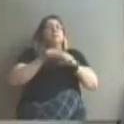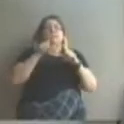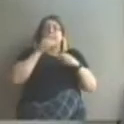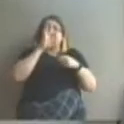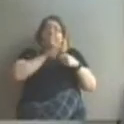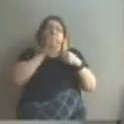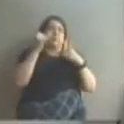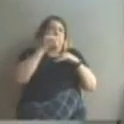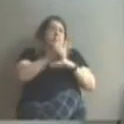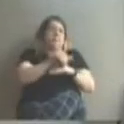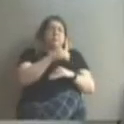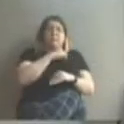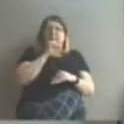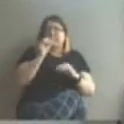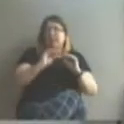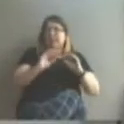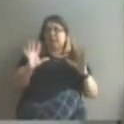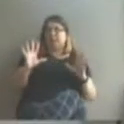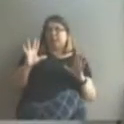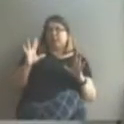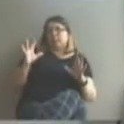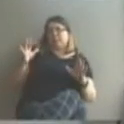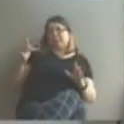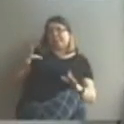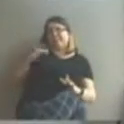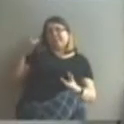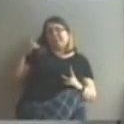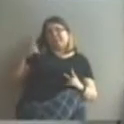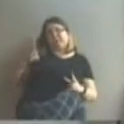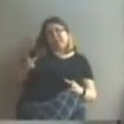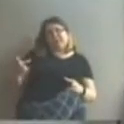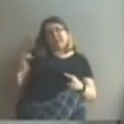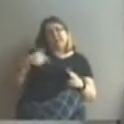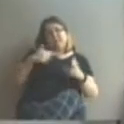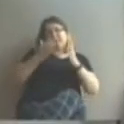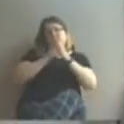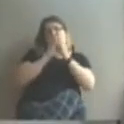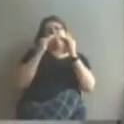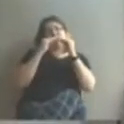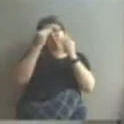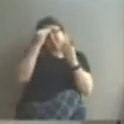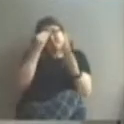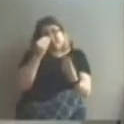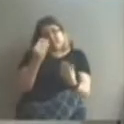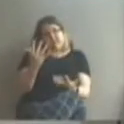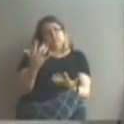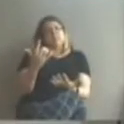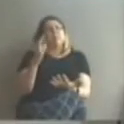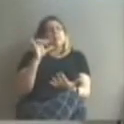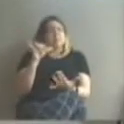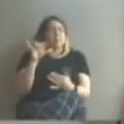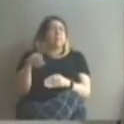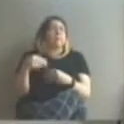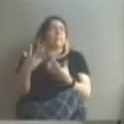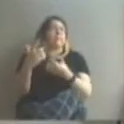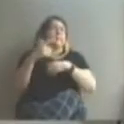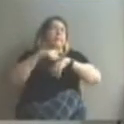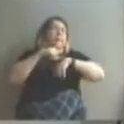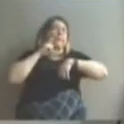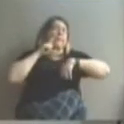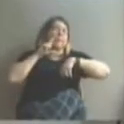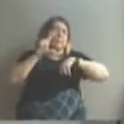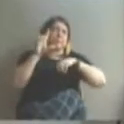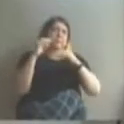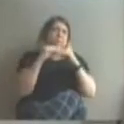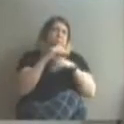that tonight because I'm not clear on the sense of urgency. I've requested additional information that would give us time to get that additional